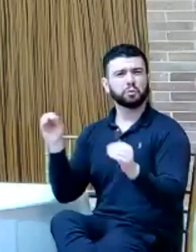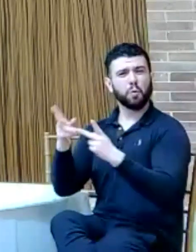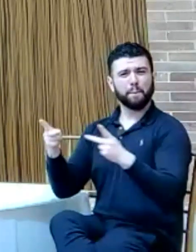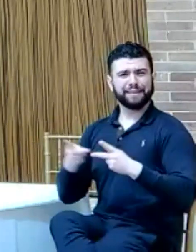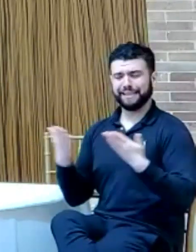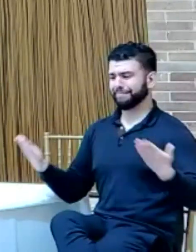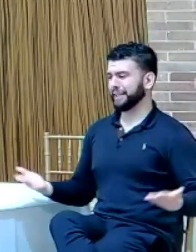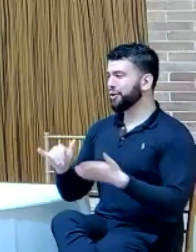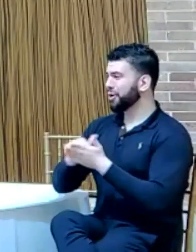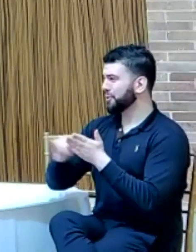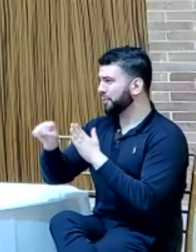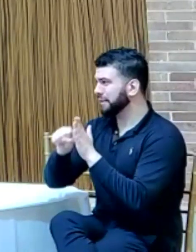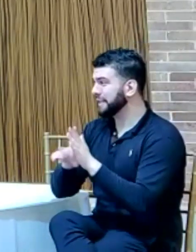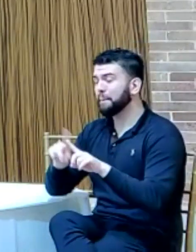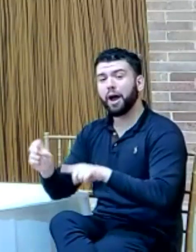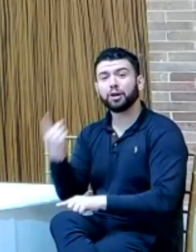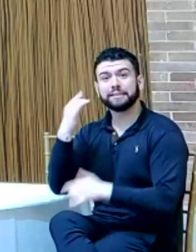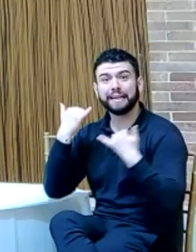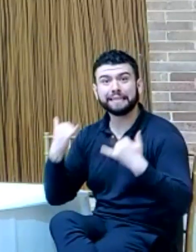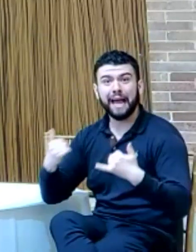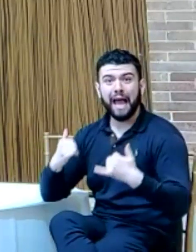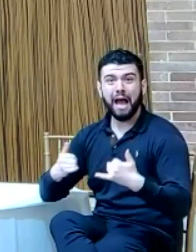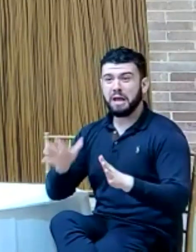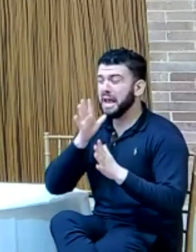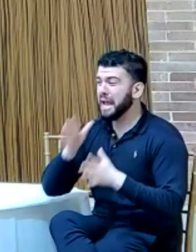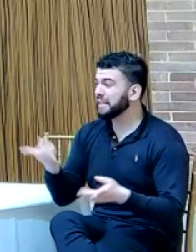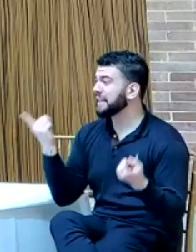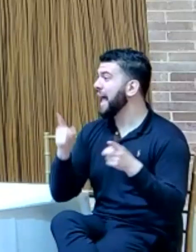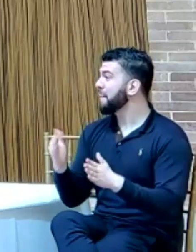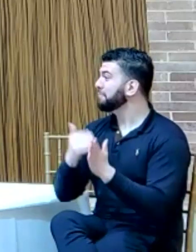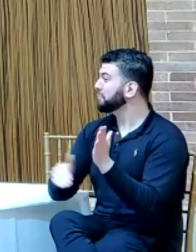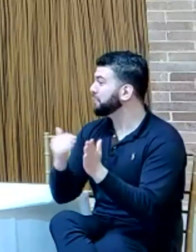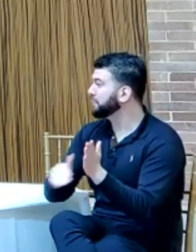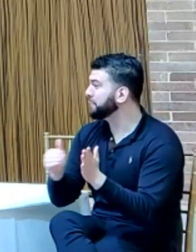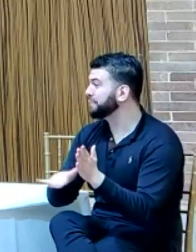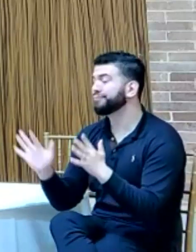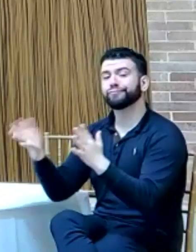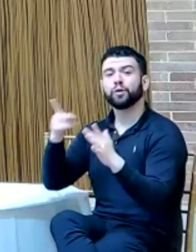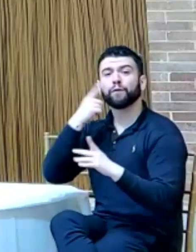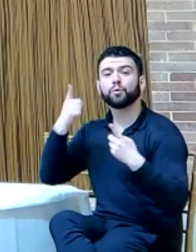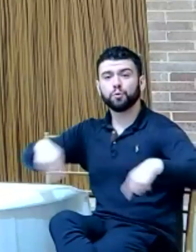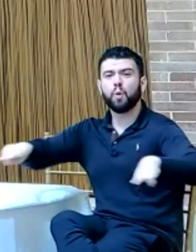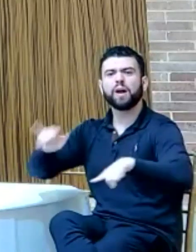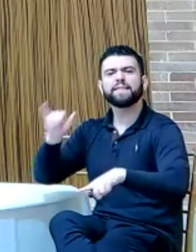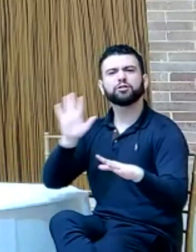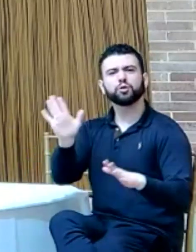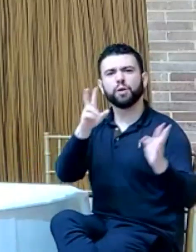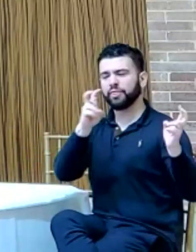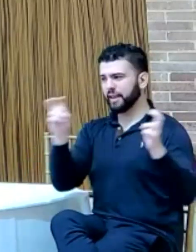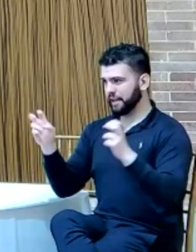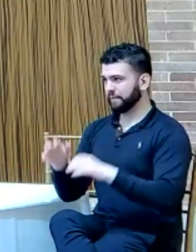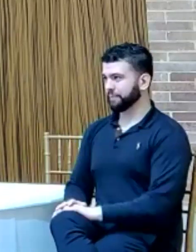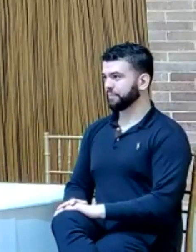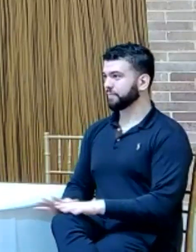a lot of hate going on right now so to have that as a theme I say kudos to you all and not only that you guys really are like on The